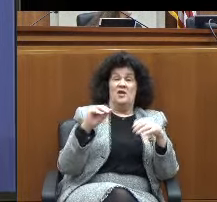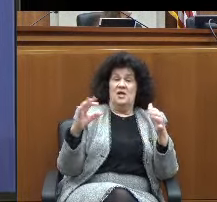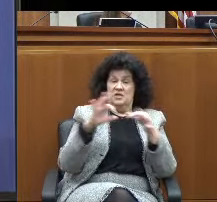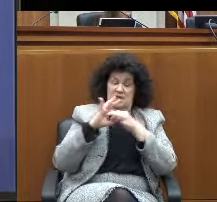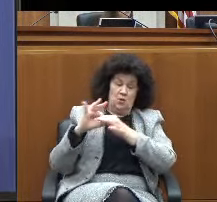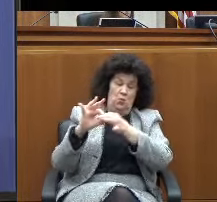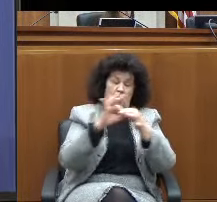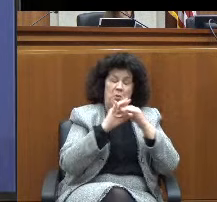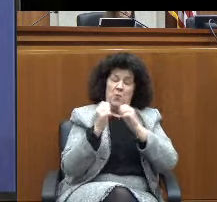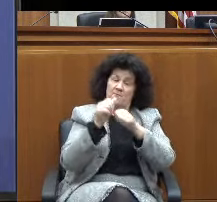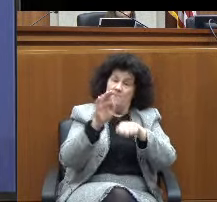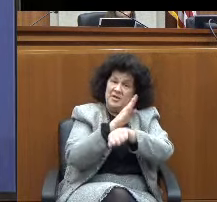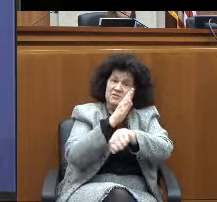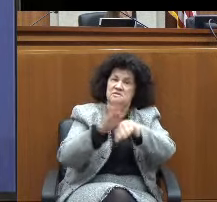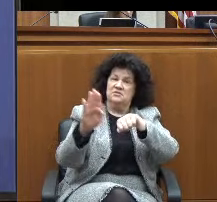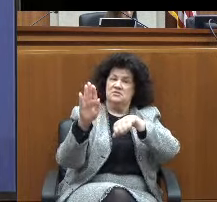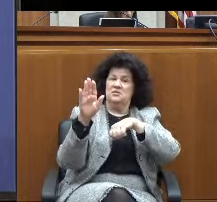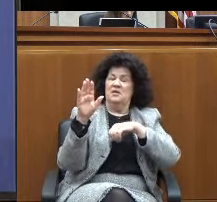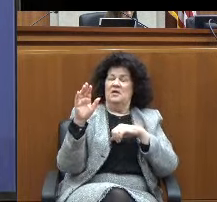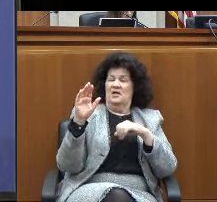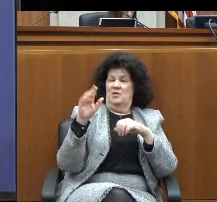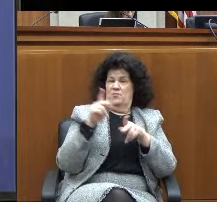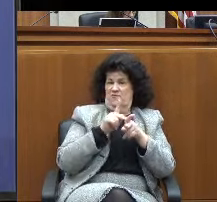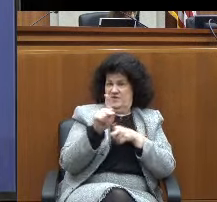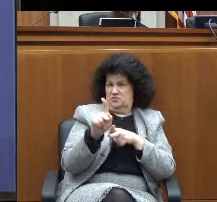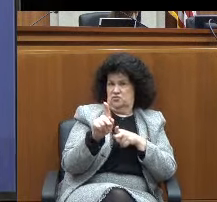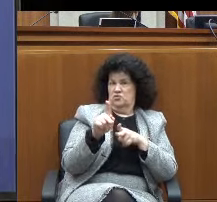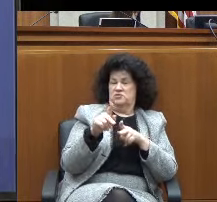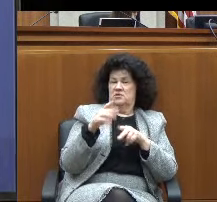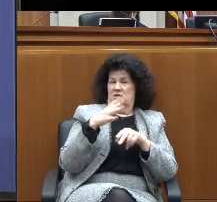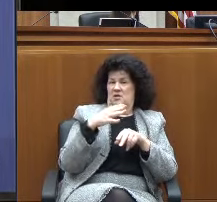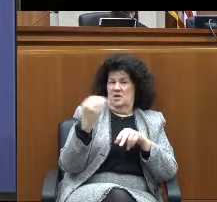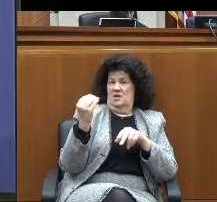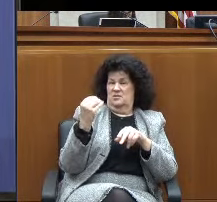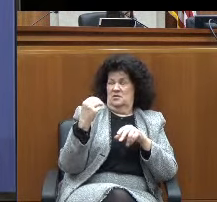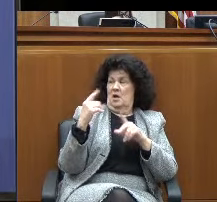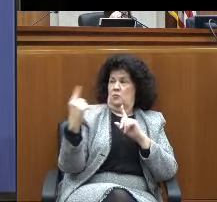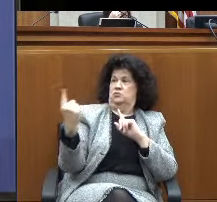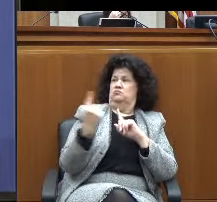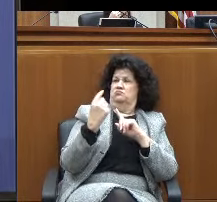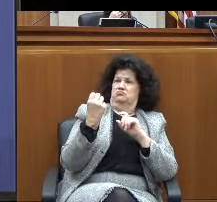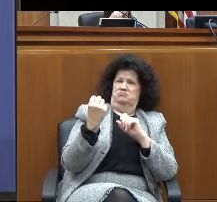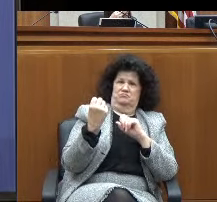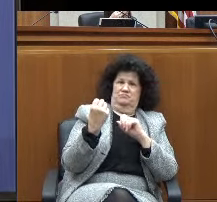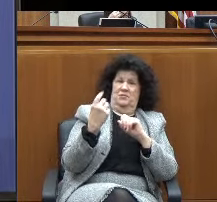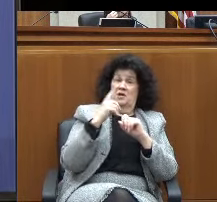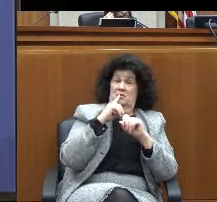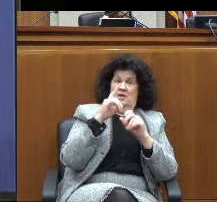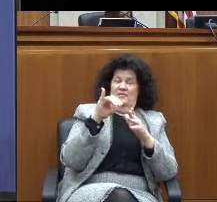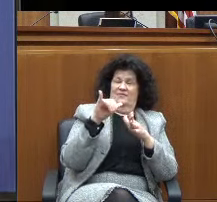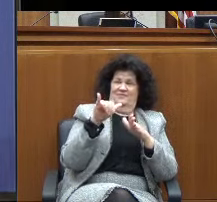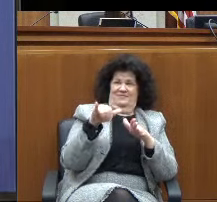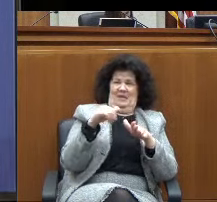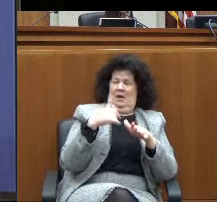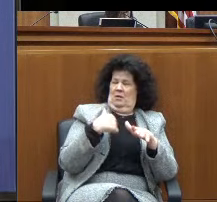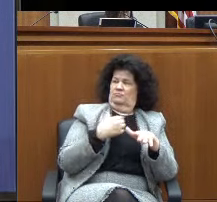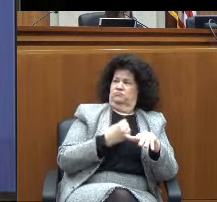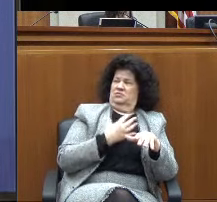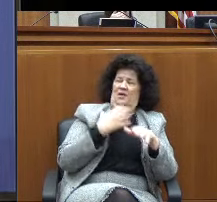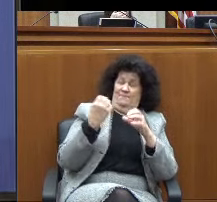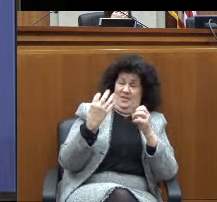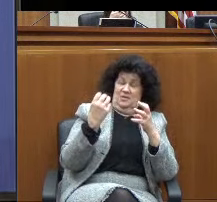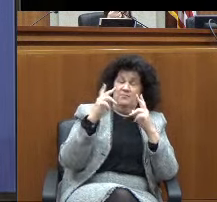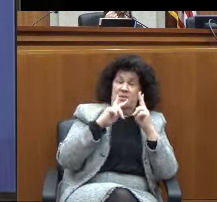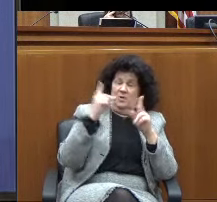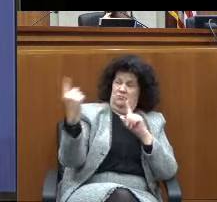and industry professionals at that time. I was actually approached by multiple, this gave me an insight. I was actually approached